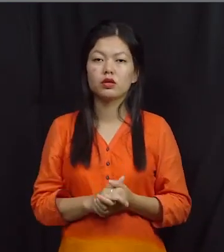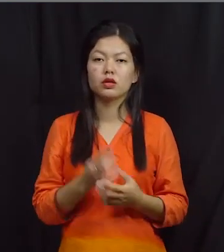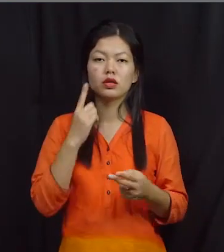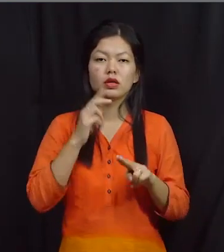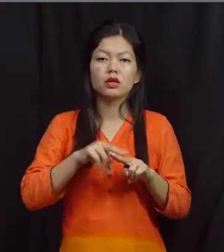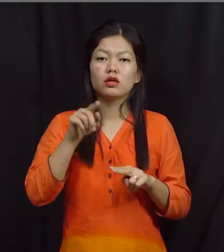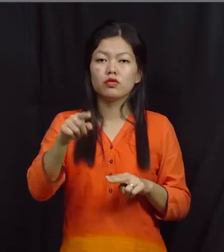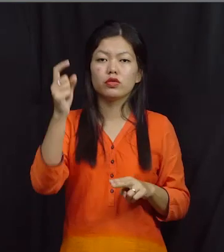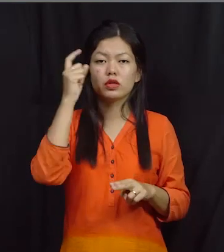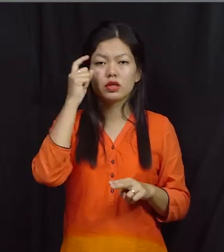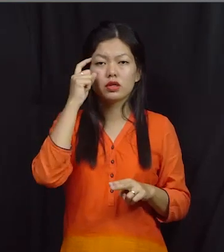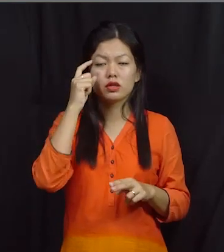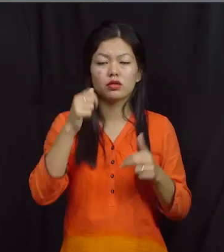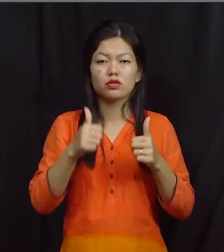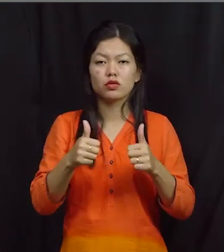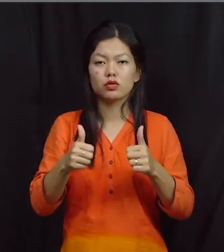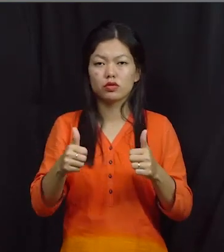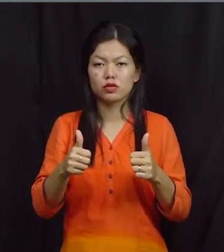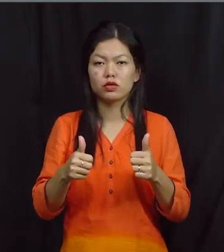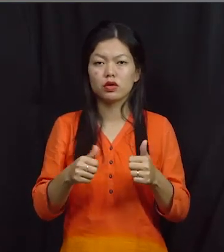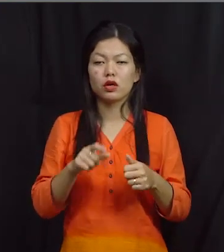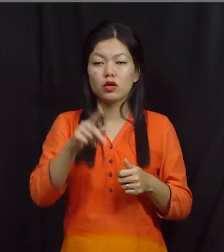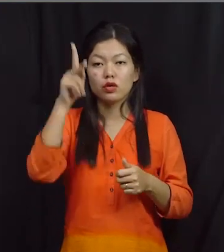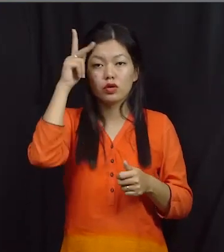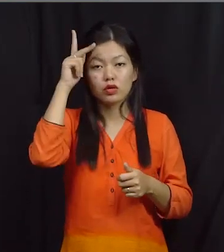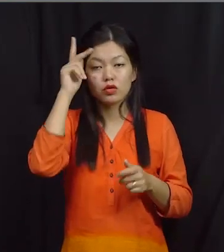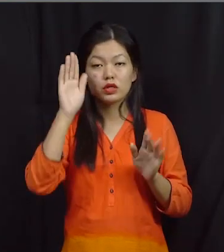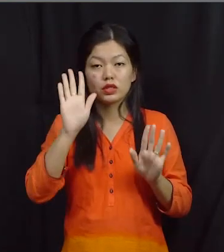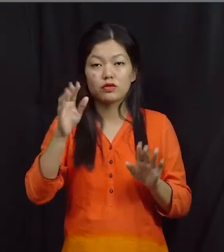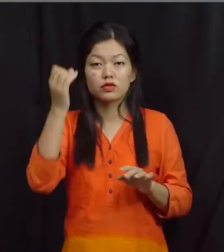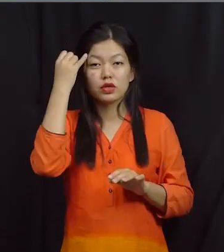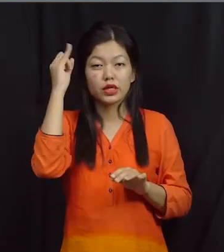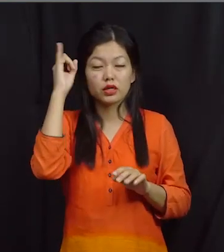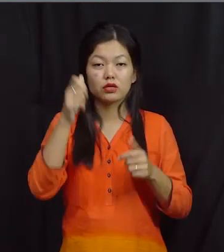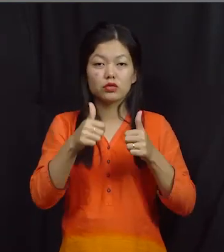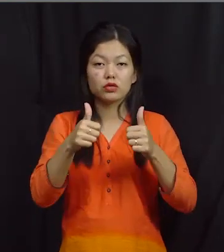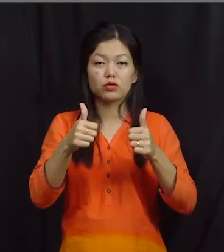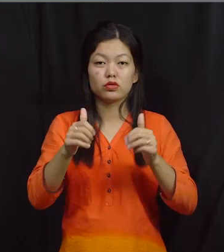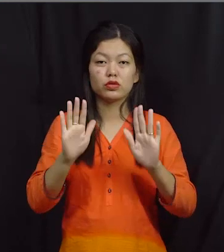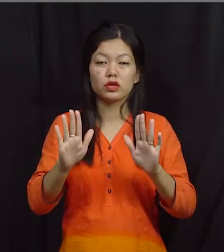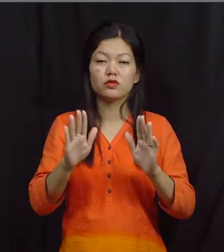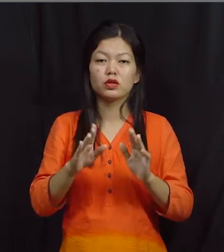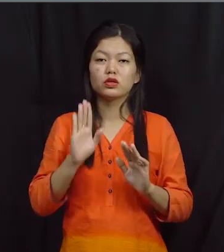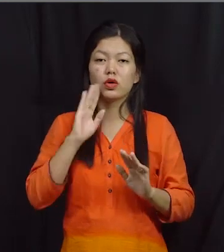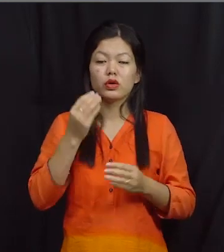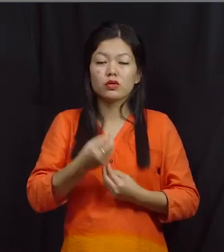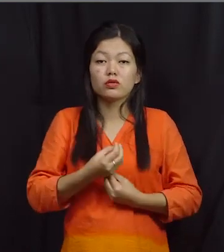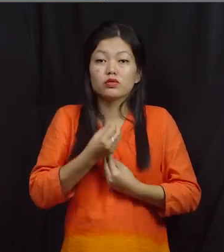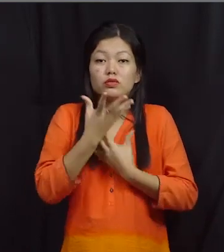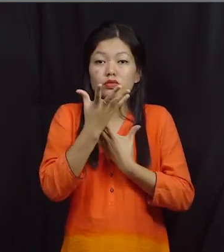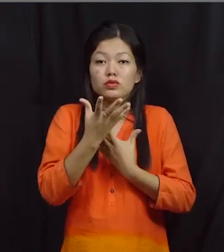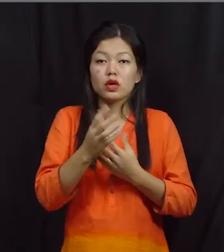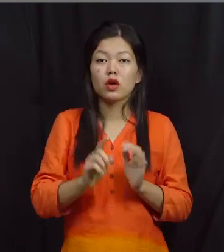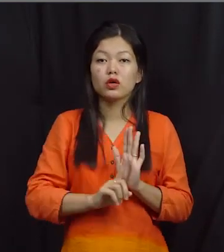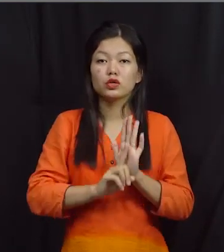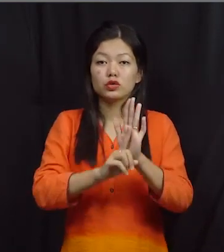an educated person definitely will be able to express himself or herself better, isn't it? So that